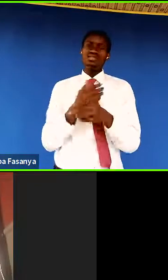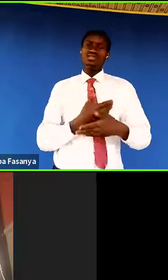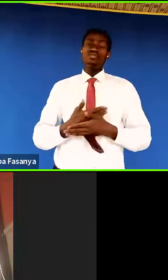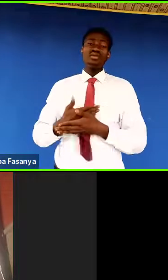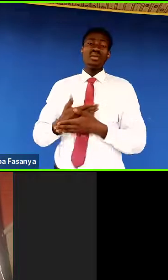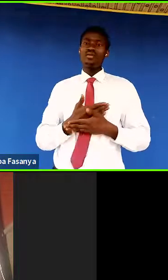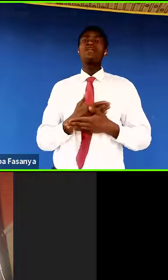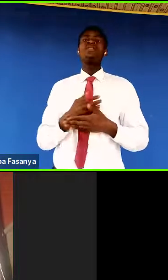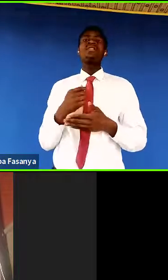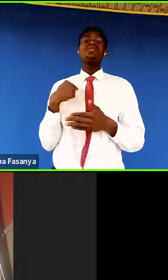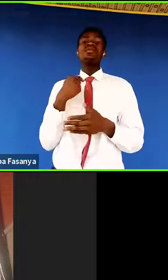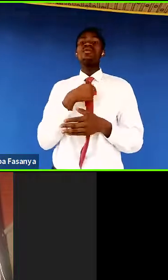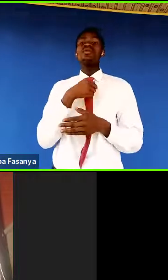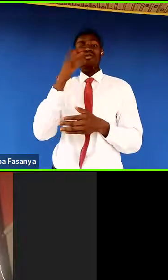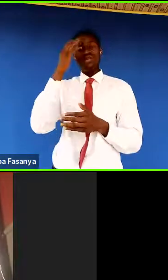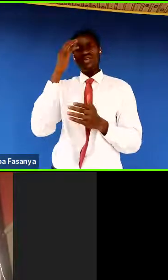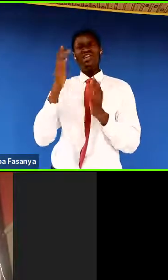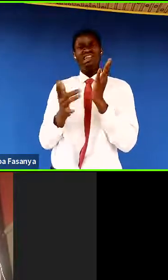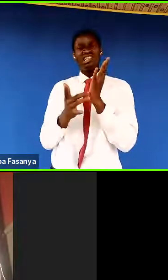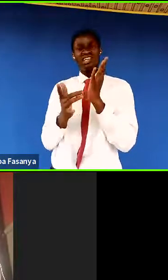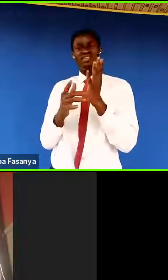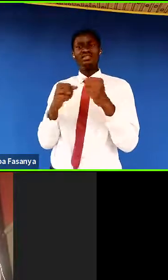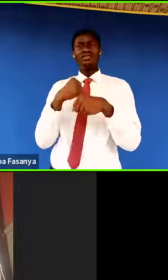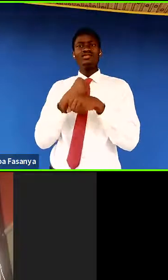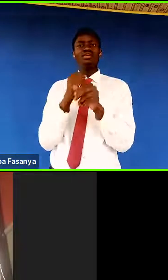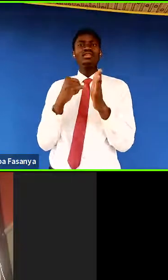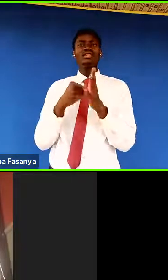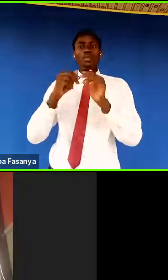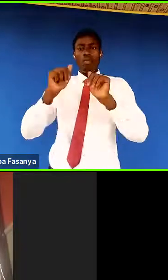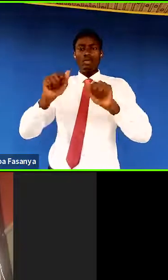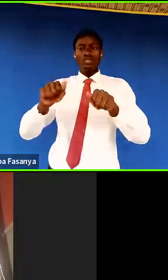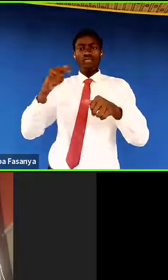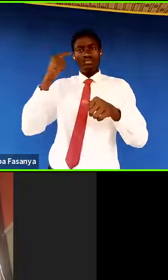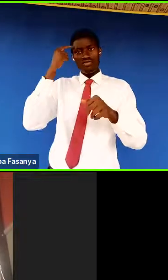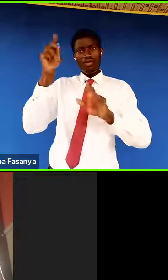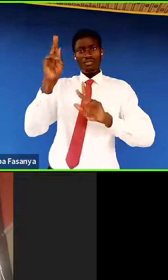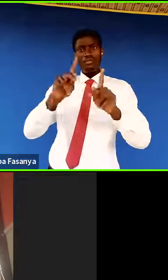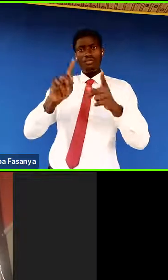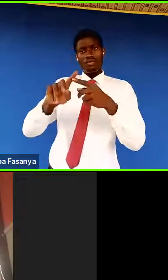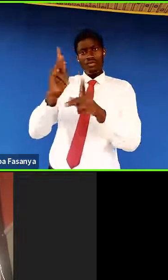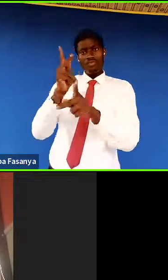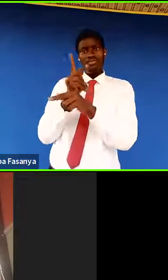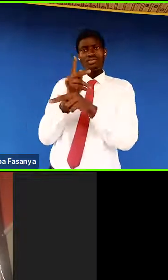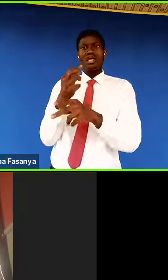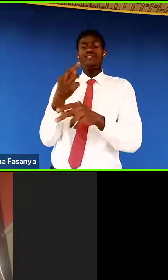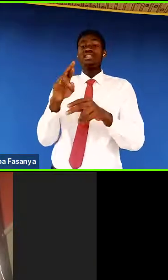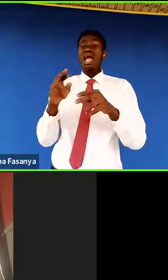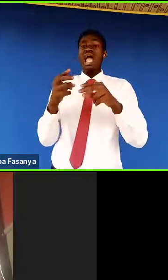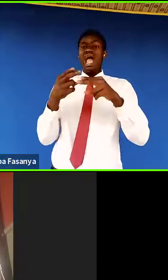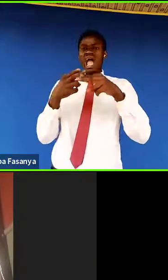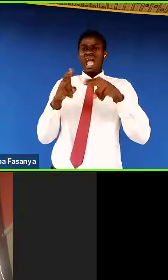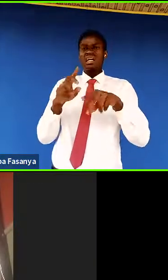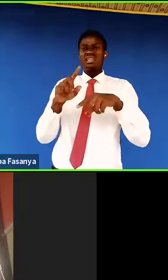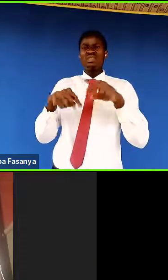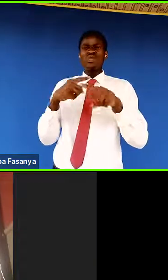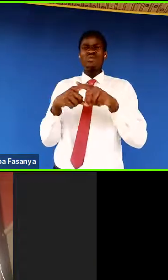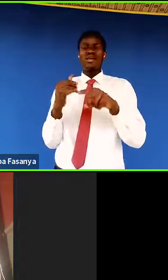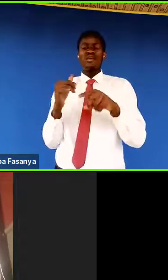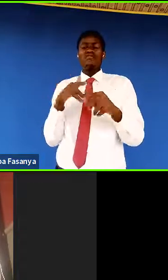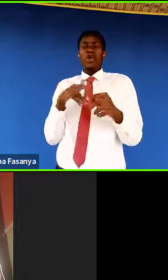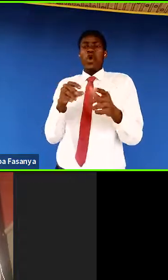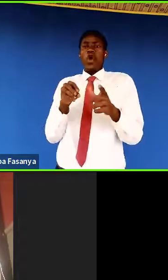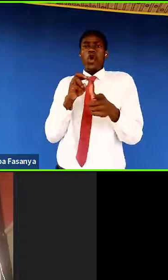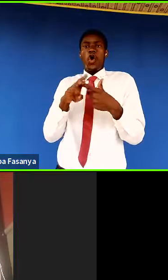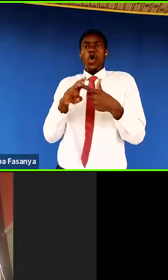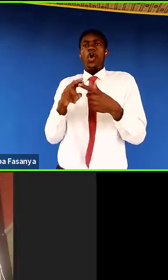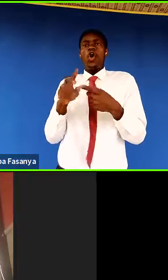made it possible for people to preserve their eggs, should in case you feel that or preserve their sperms if one has to go